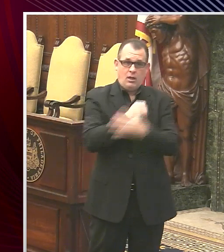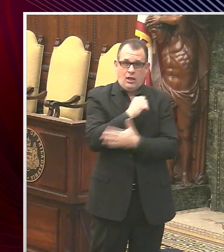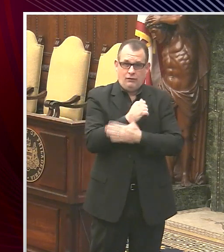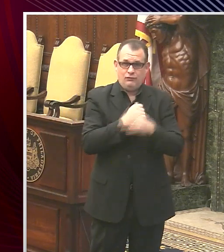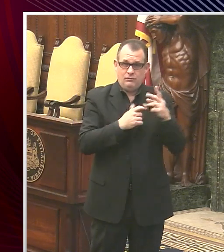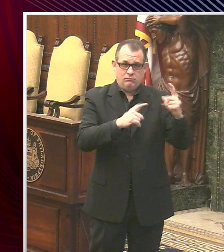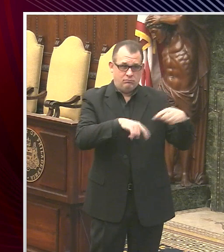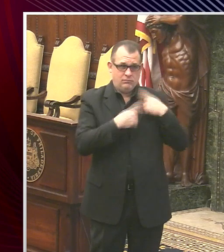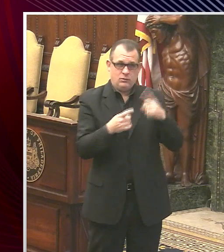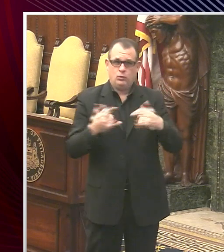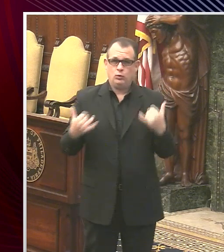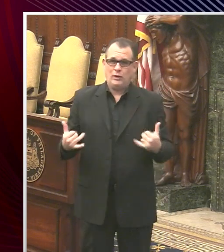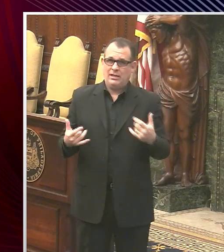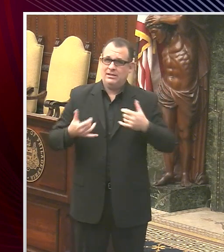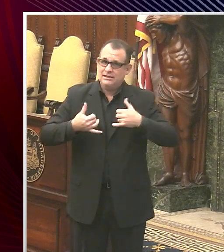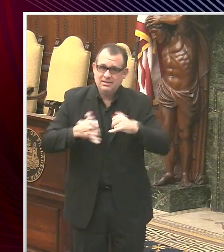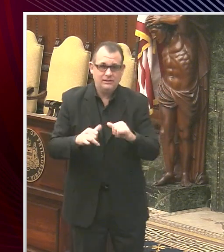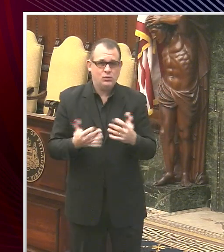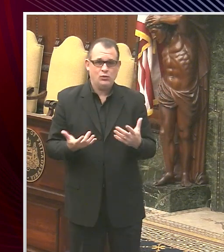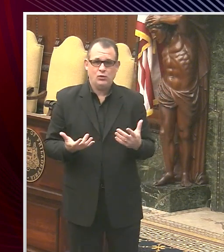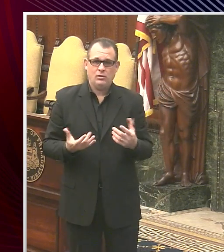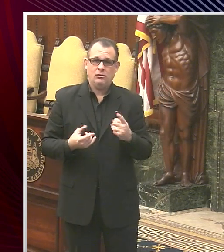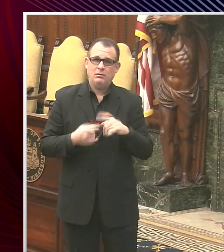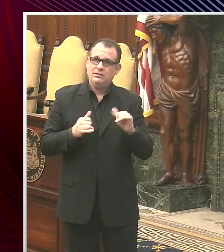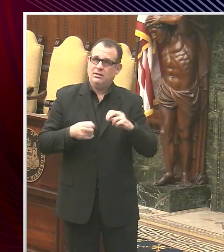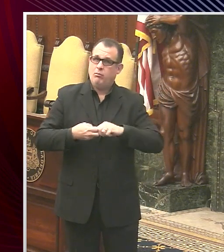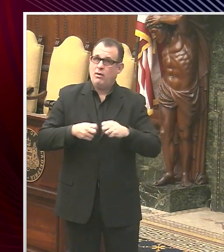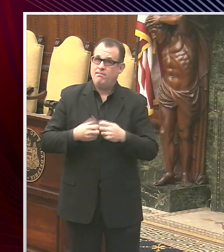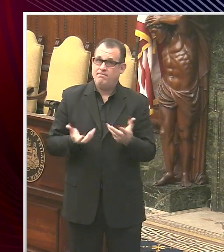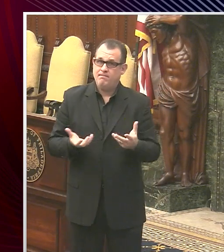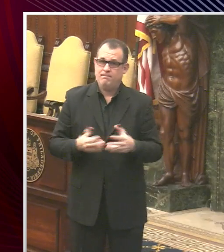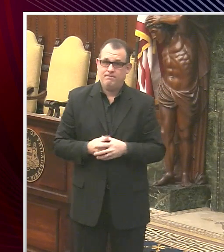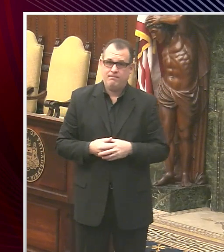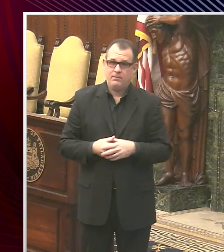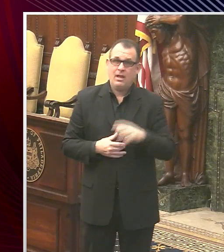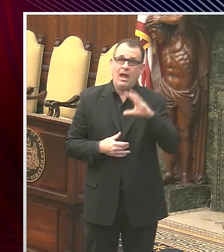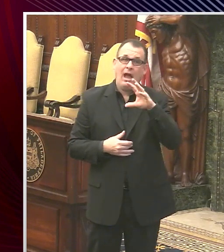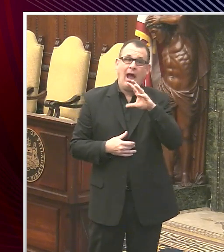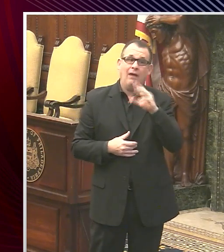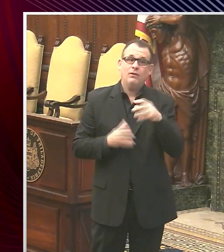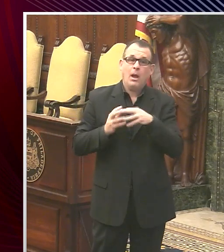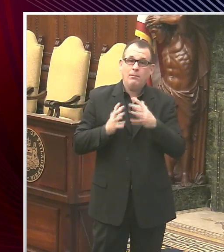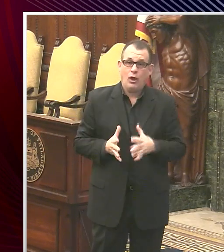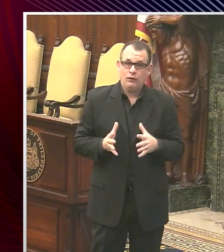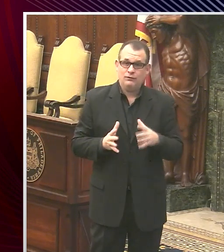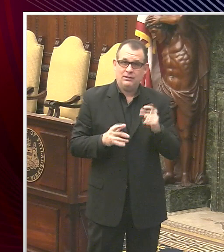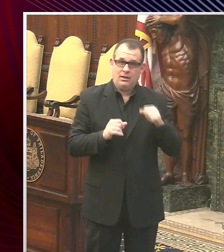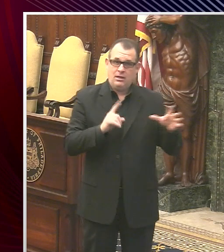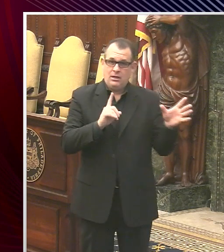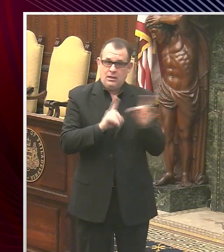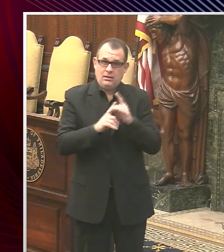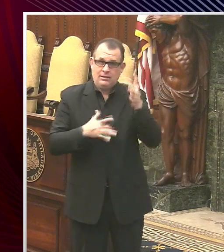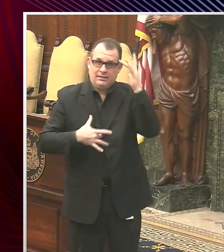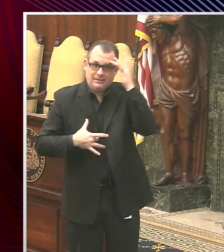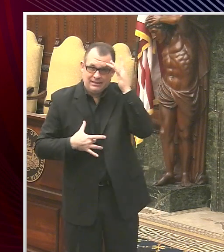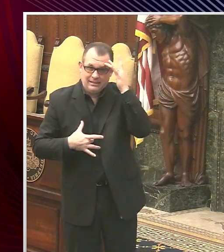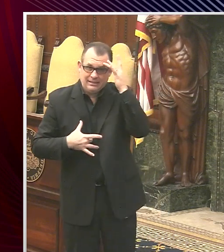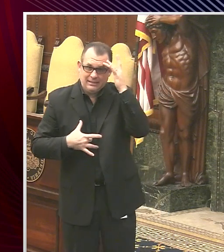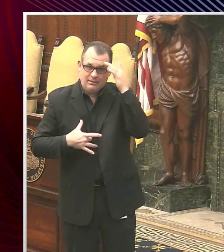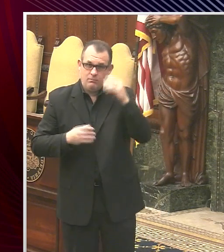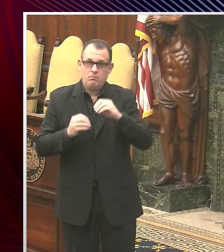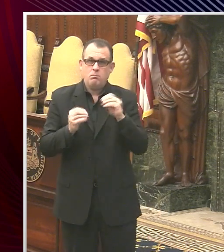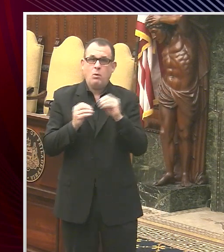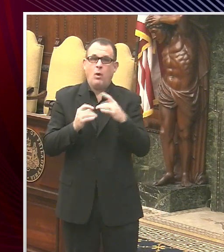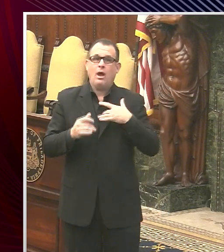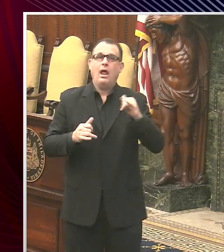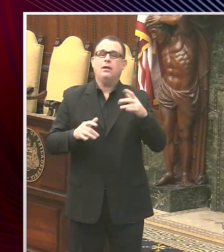today. But it is still a problem because we know that African Americans are more likely to get COVID and more likely to die of COVID. So I've